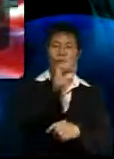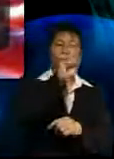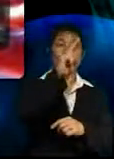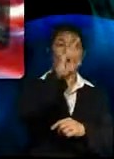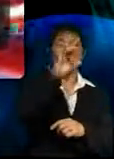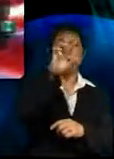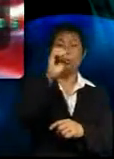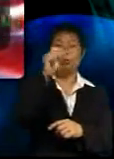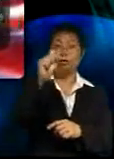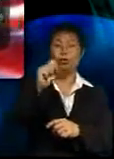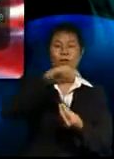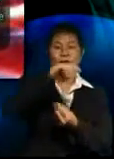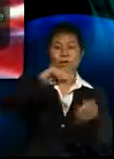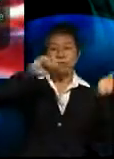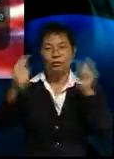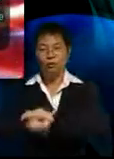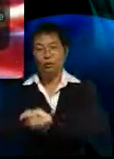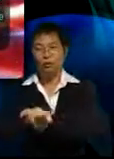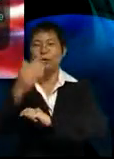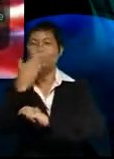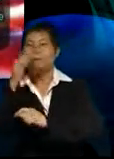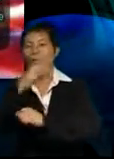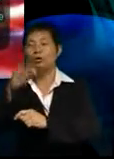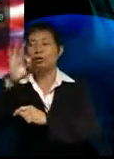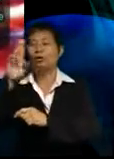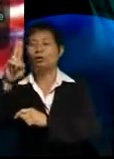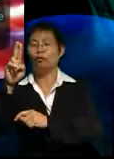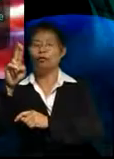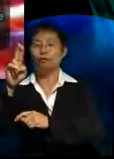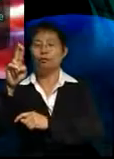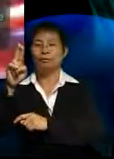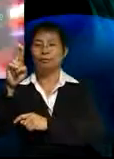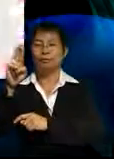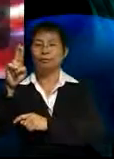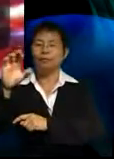Sucrase reacts on sucrose to form glucose and fructose.